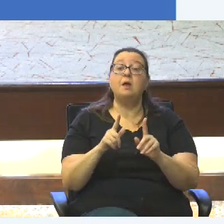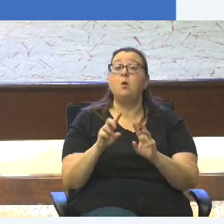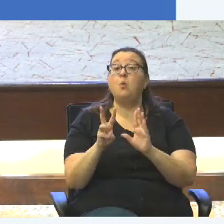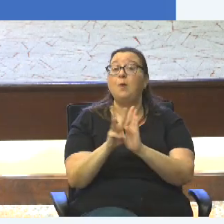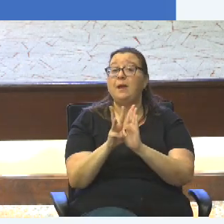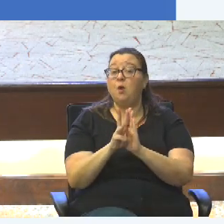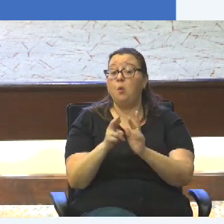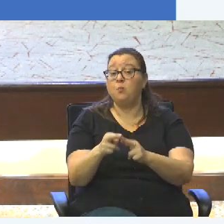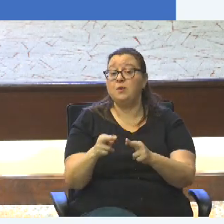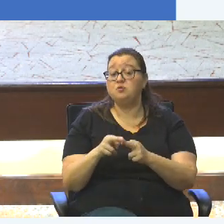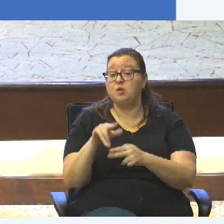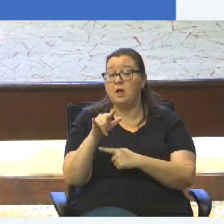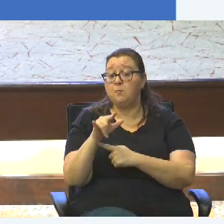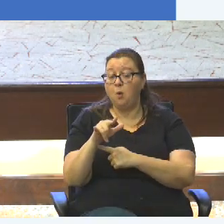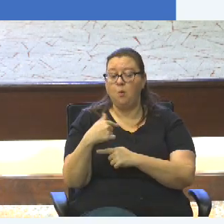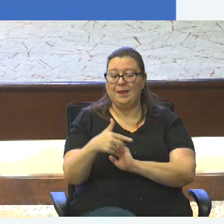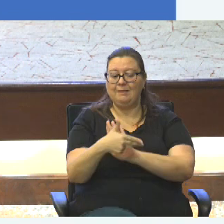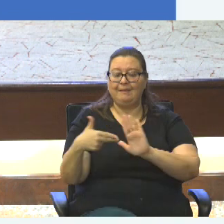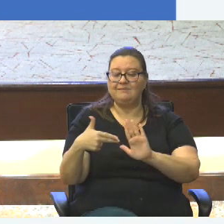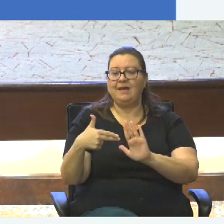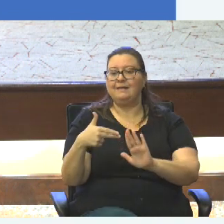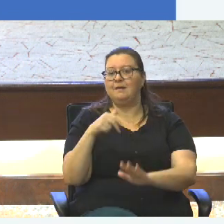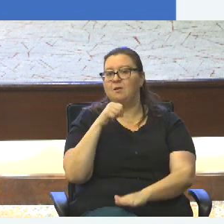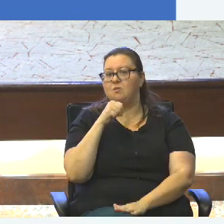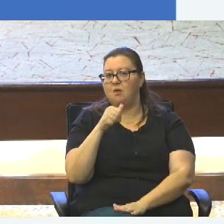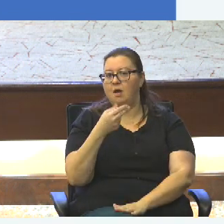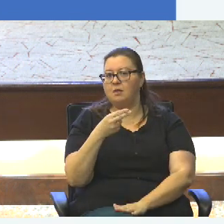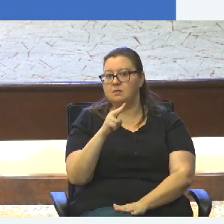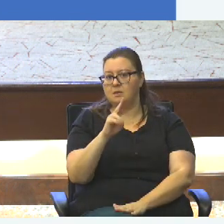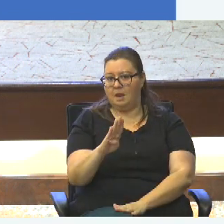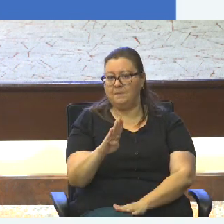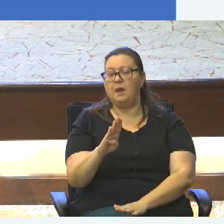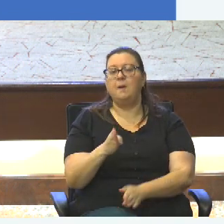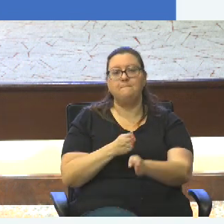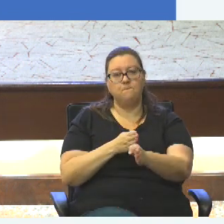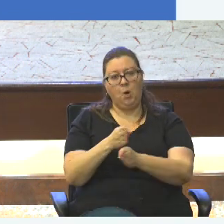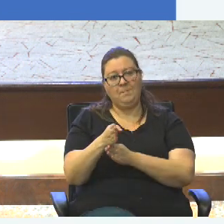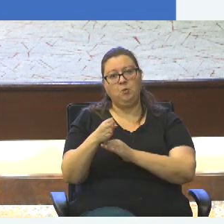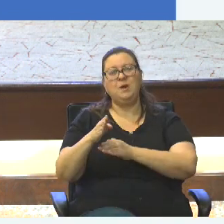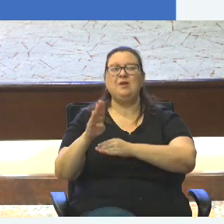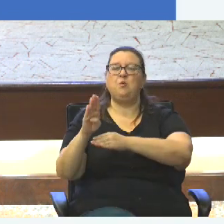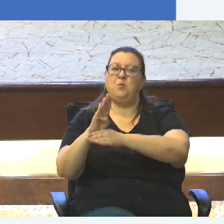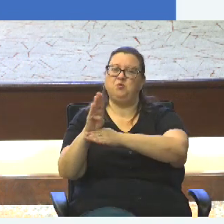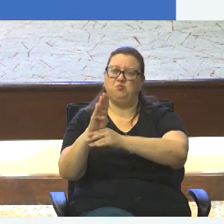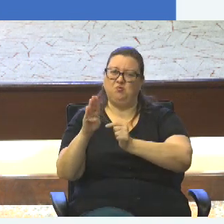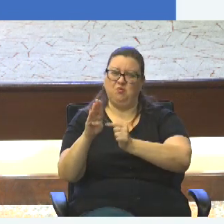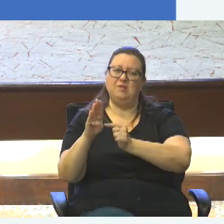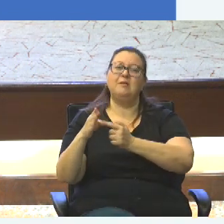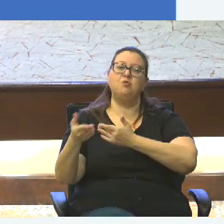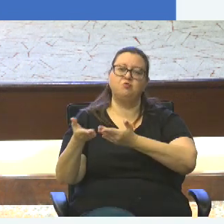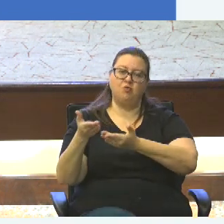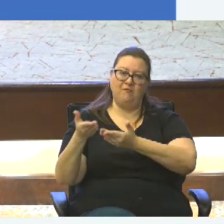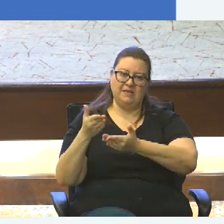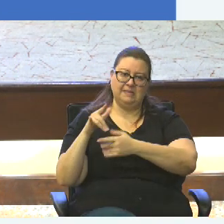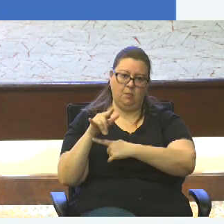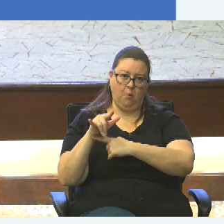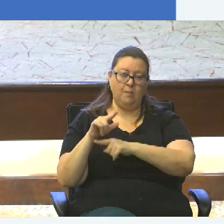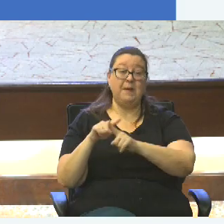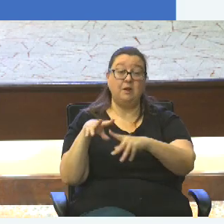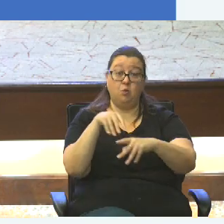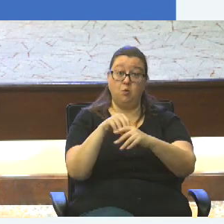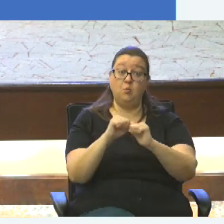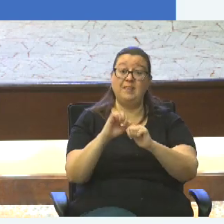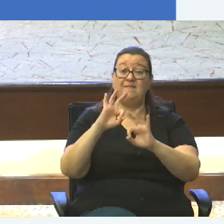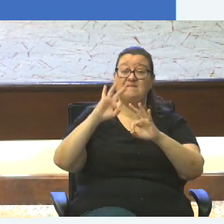Airport is classified officially as a non-hub primary commercial service airport that is included in the Federal Aviation